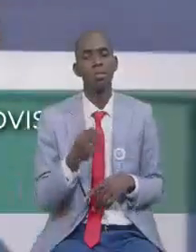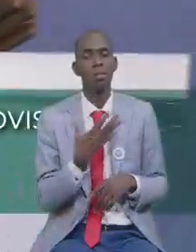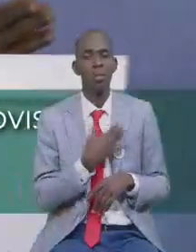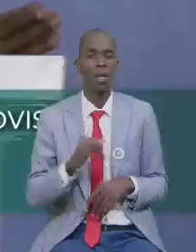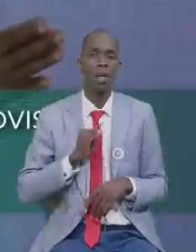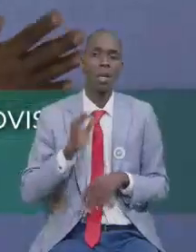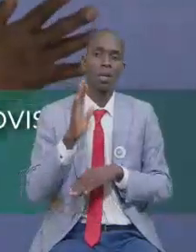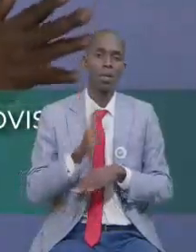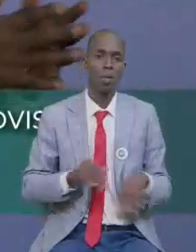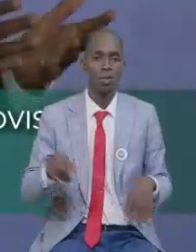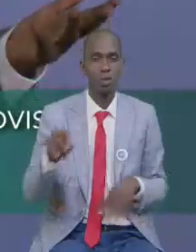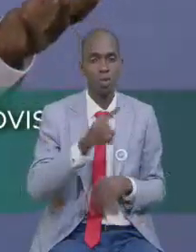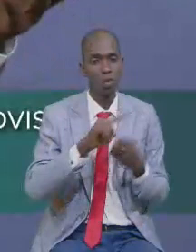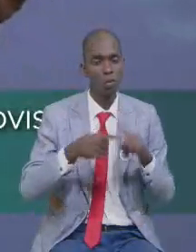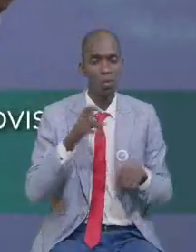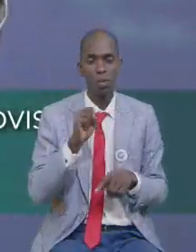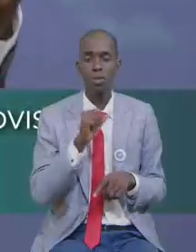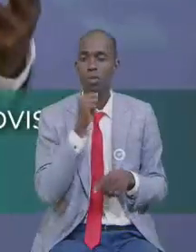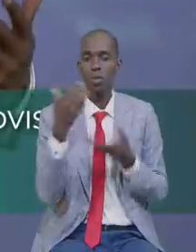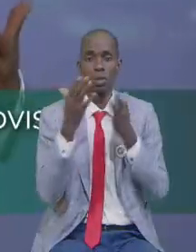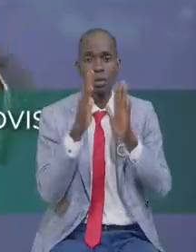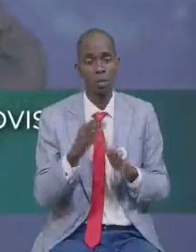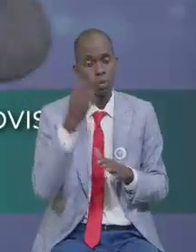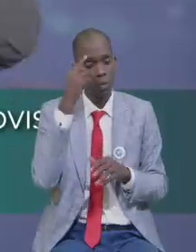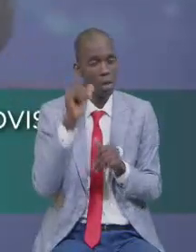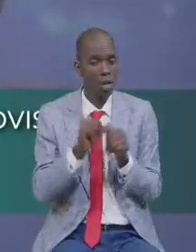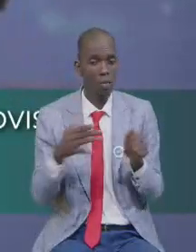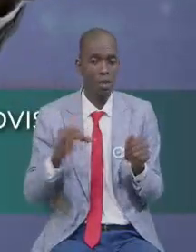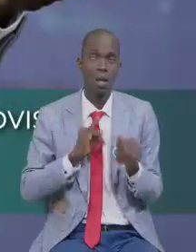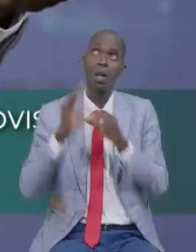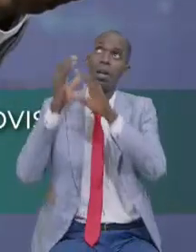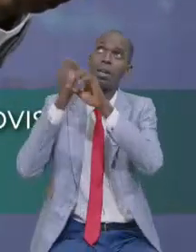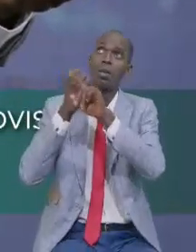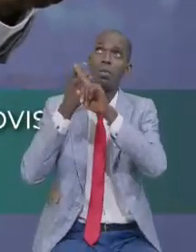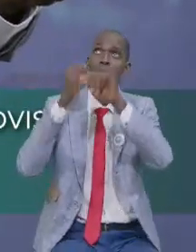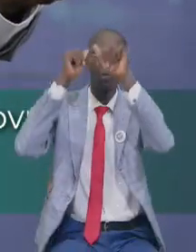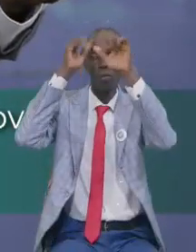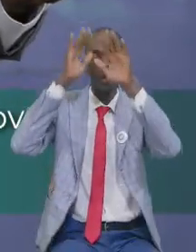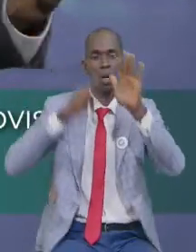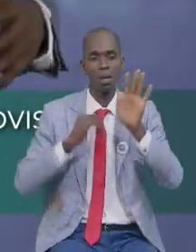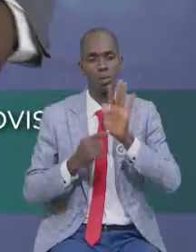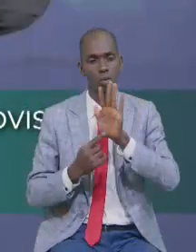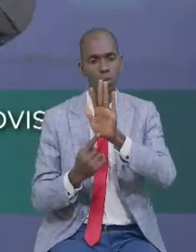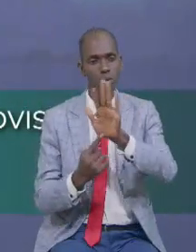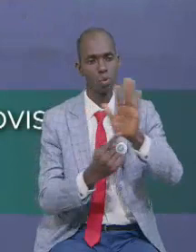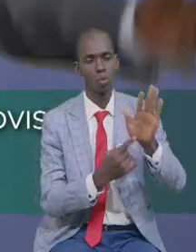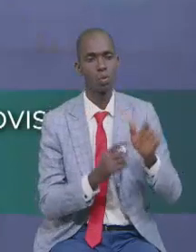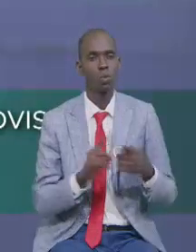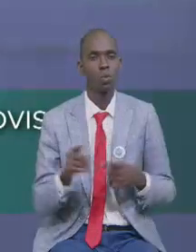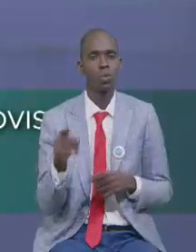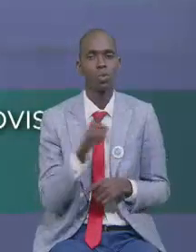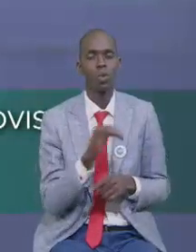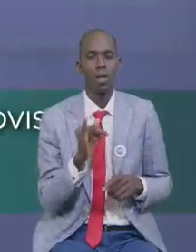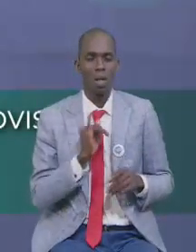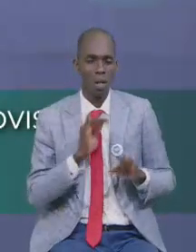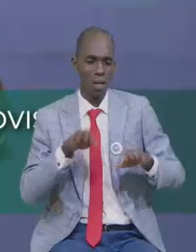not servants, because everything I got from the Father, I reveal to you. I deposit in